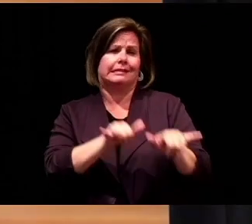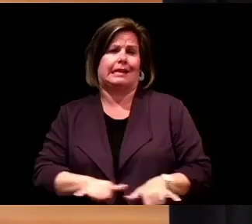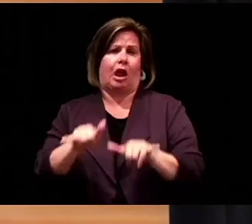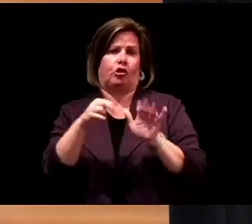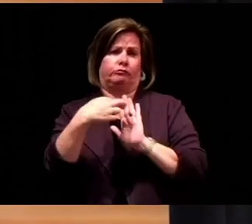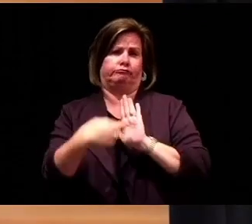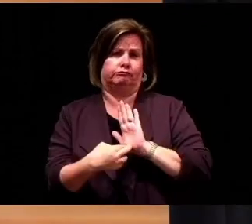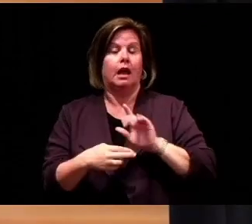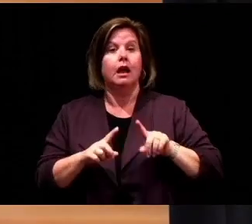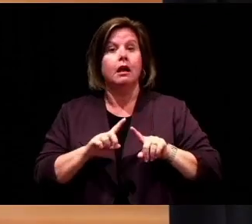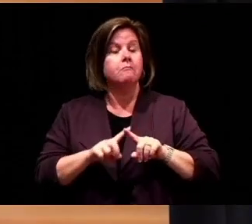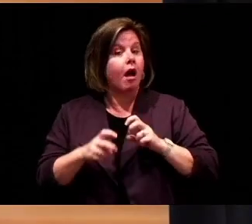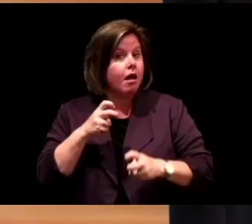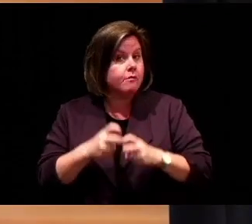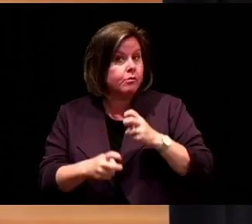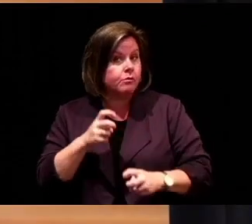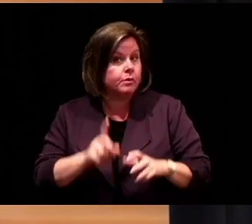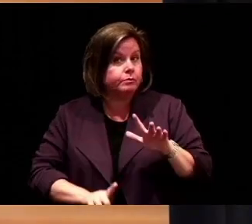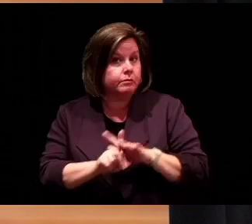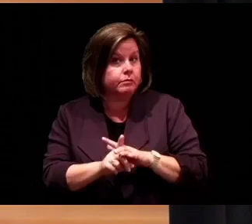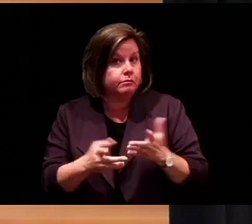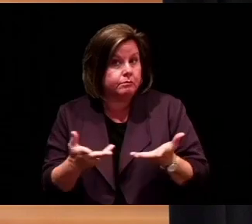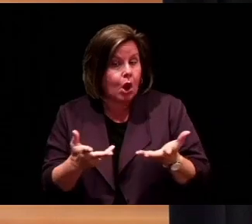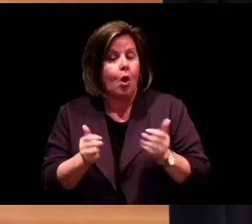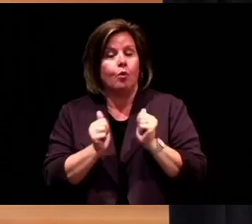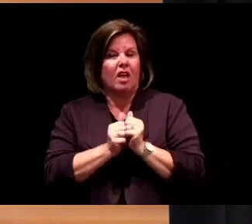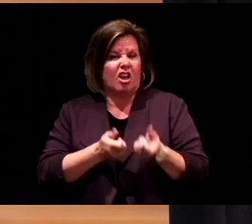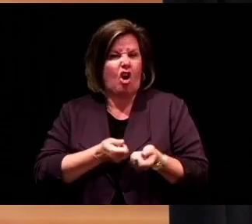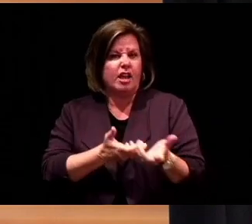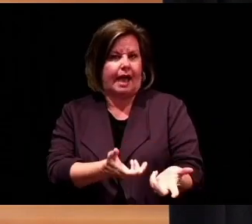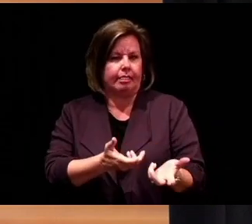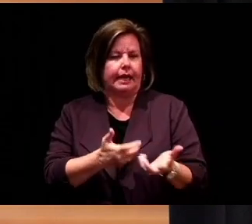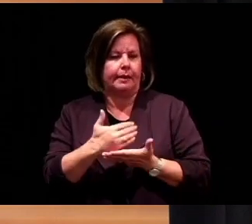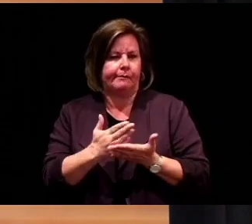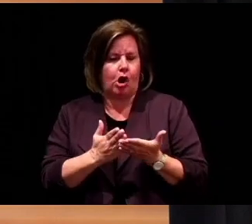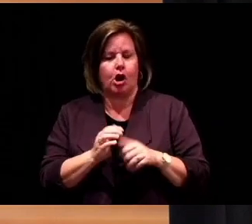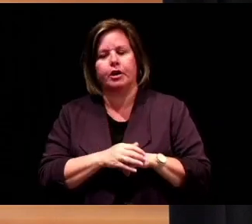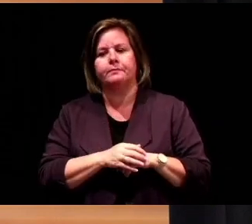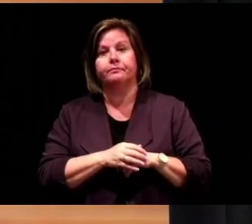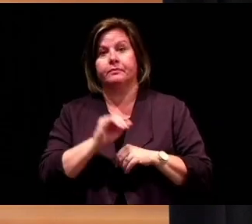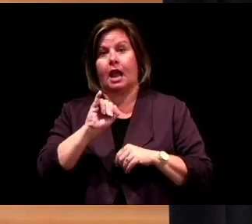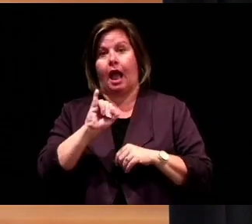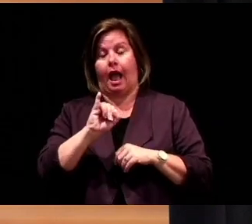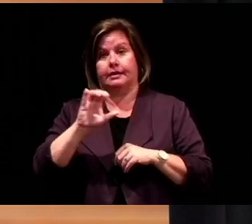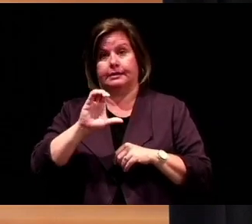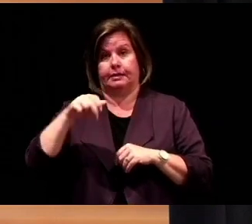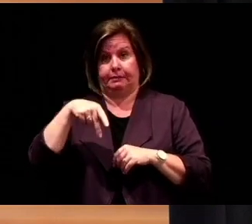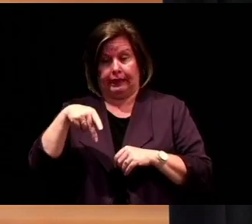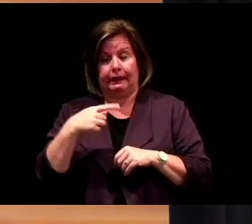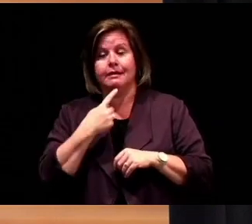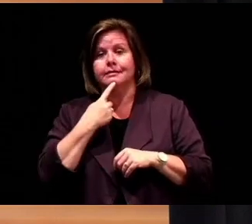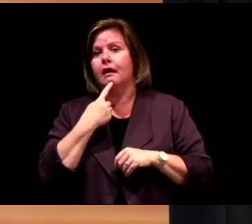Court's ICP standard and HUD's disparate impact rule. So it's basically a 3-part